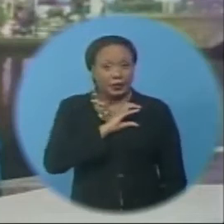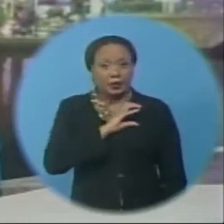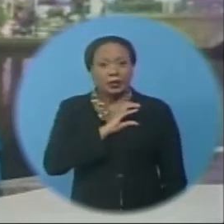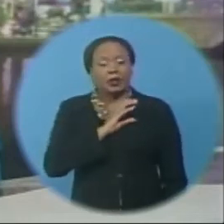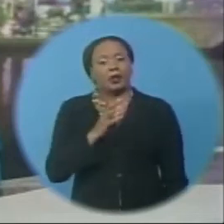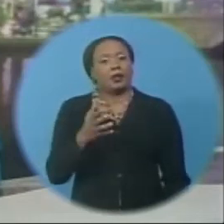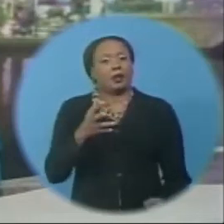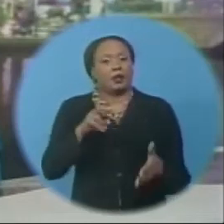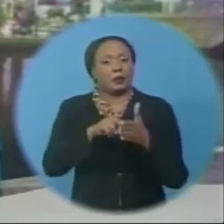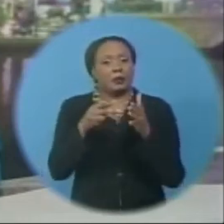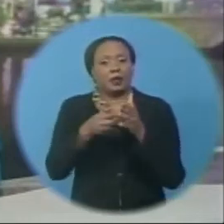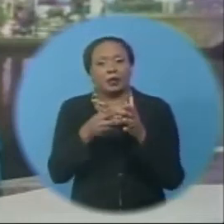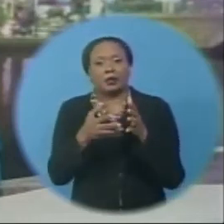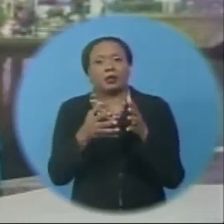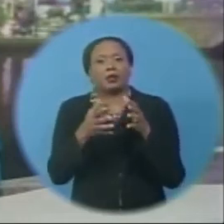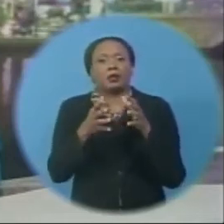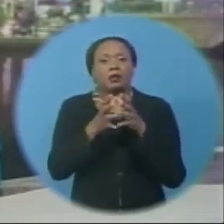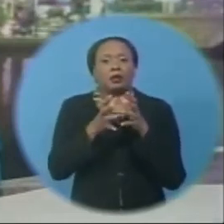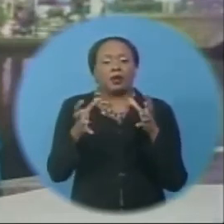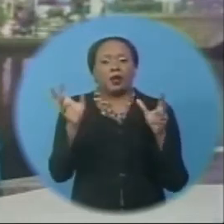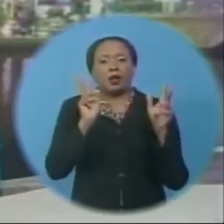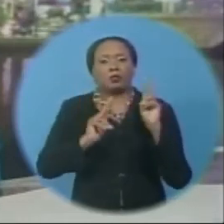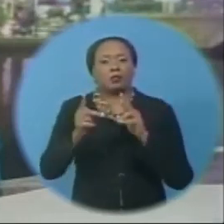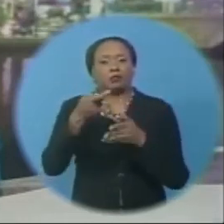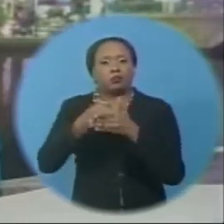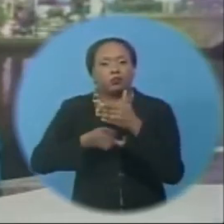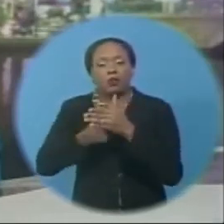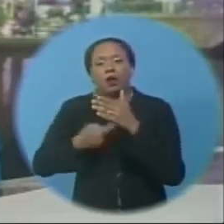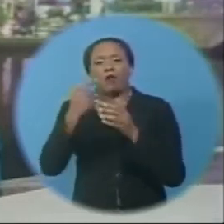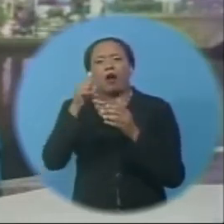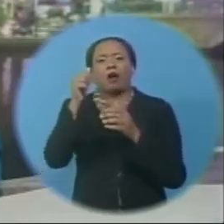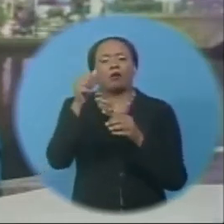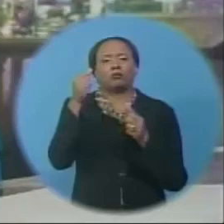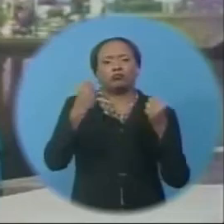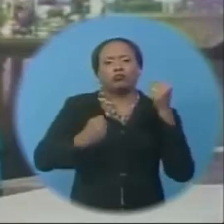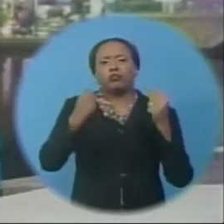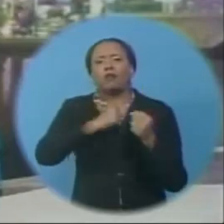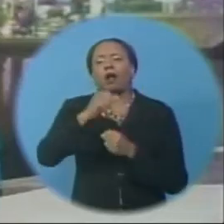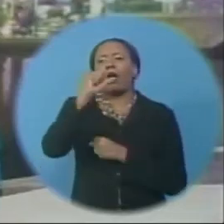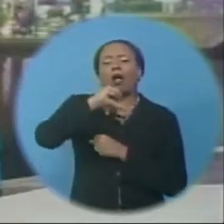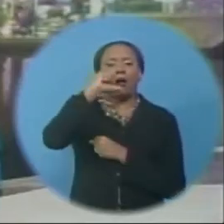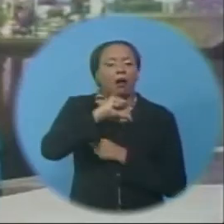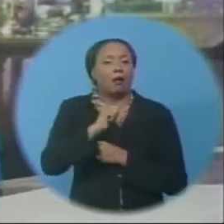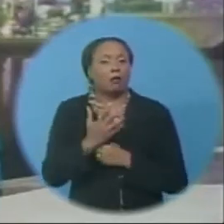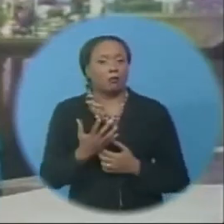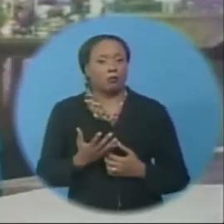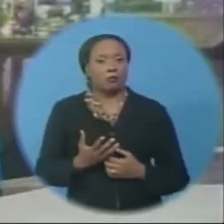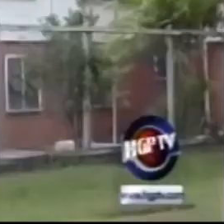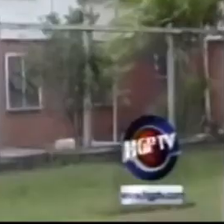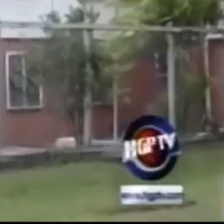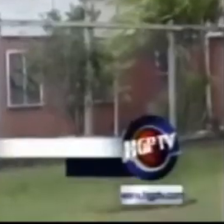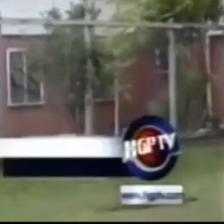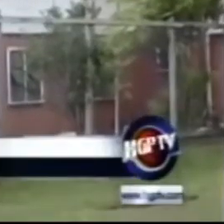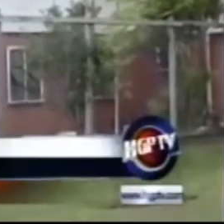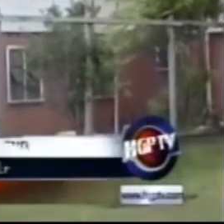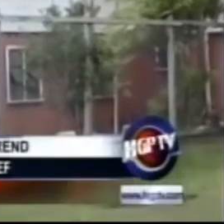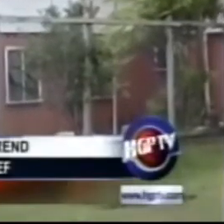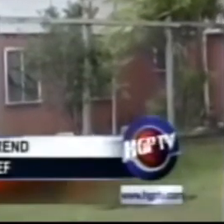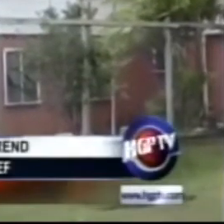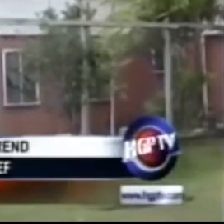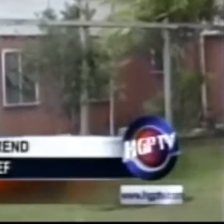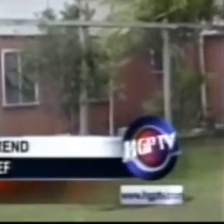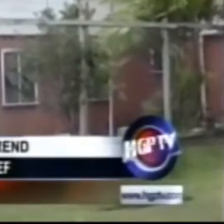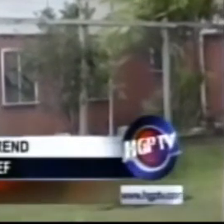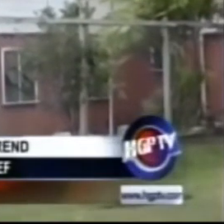number of people being charged for driving under the influence of alcohol. Javon Vickery has more. A campaign launched by